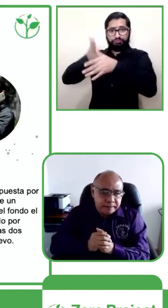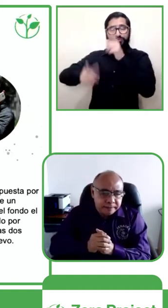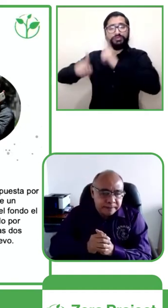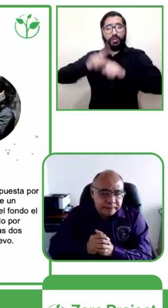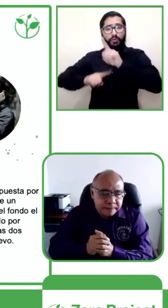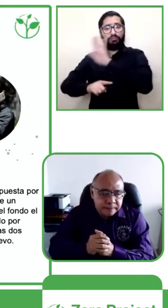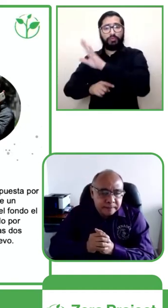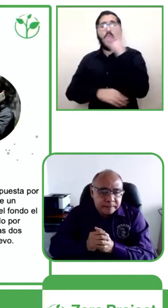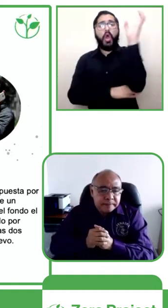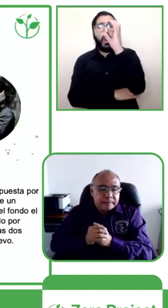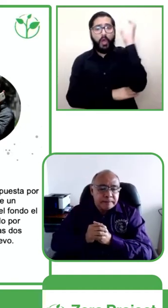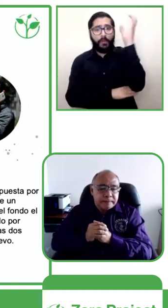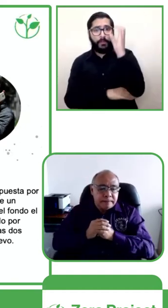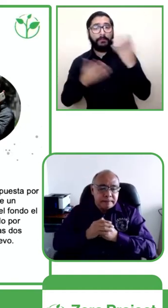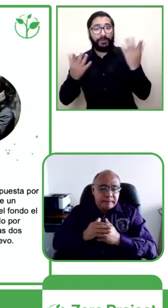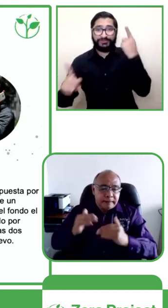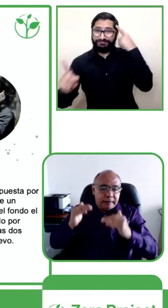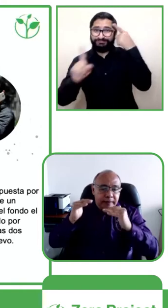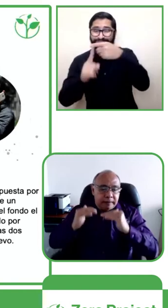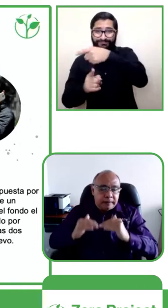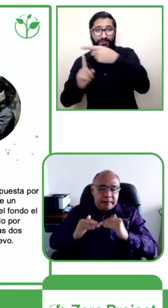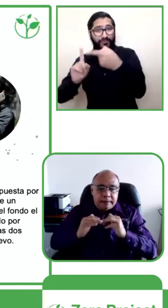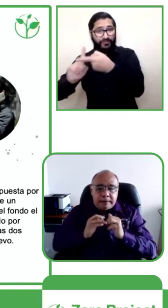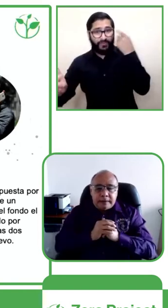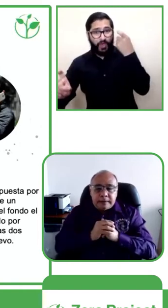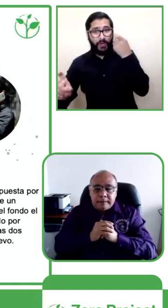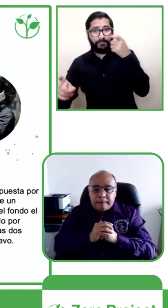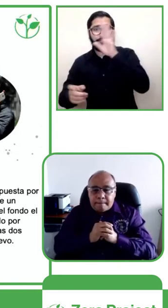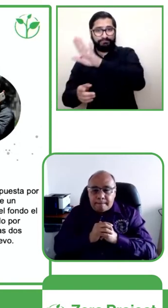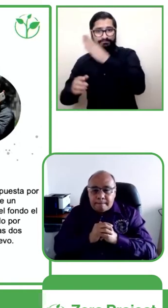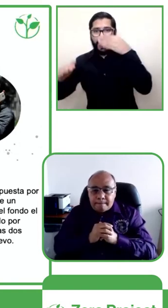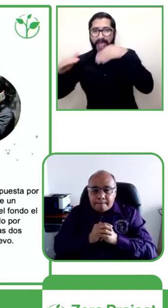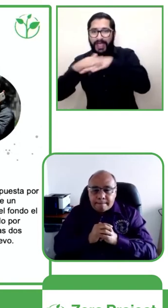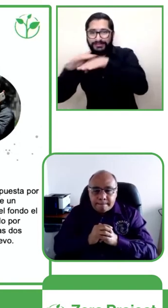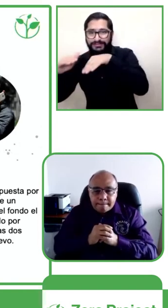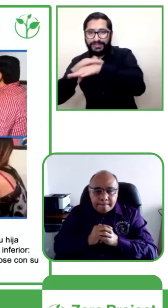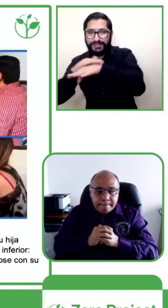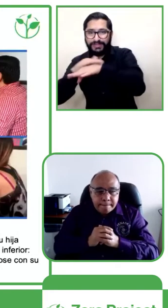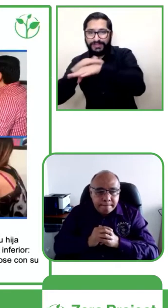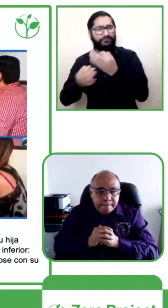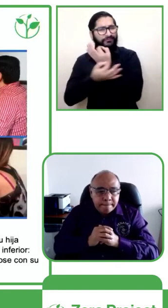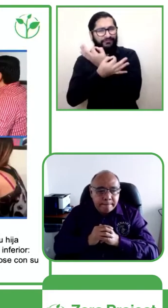can visit the Centro de Relevo in Colombia